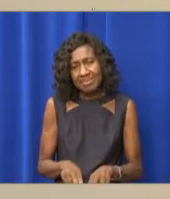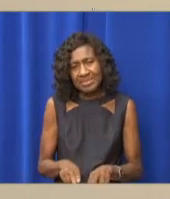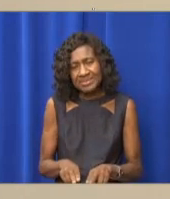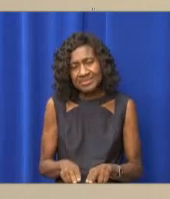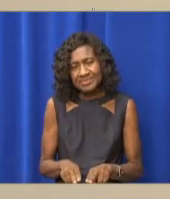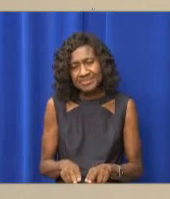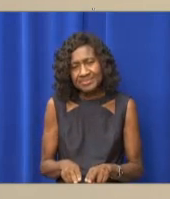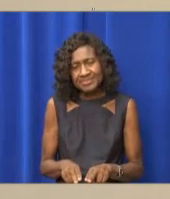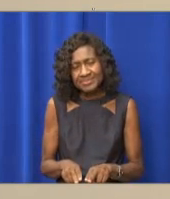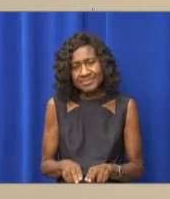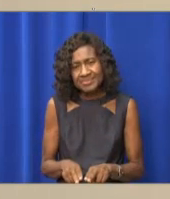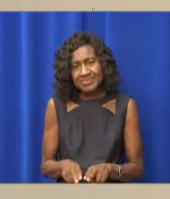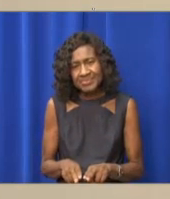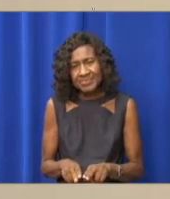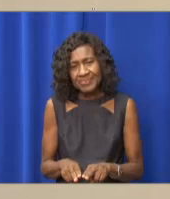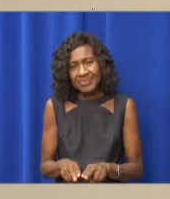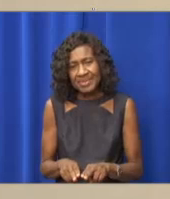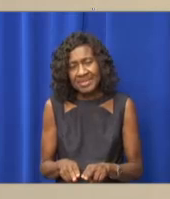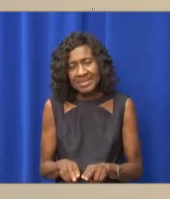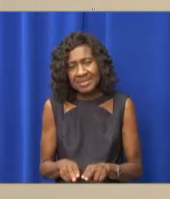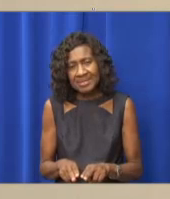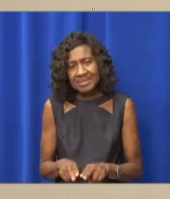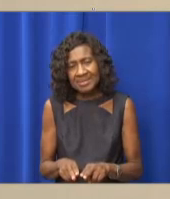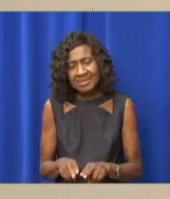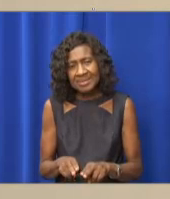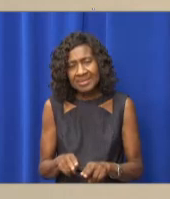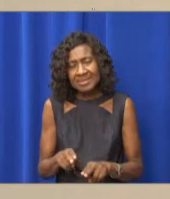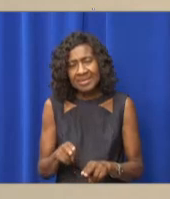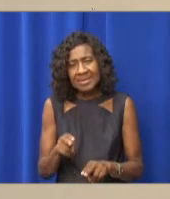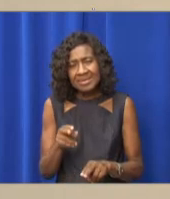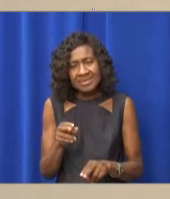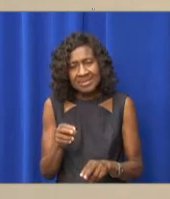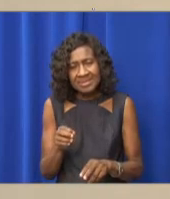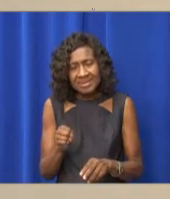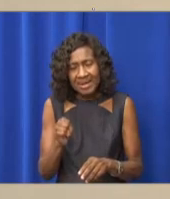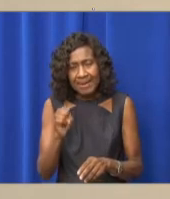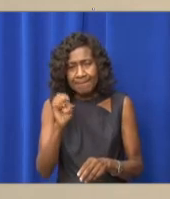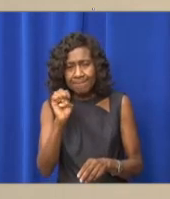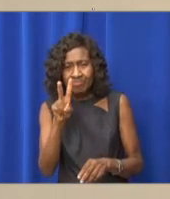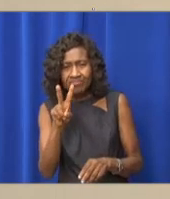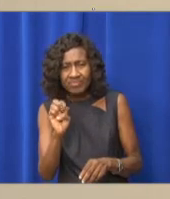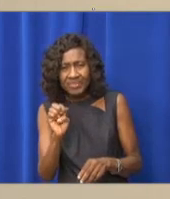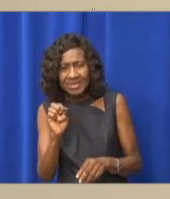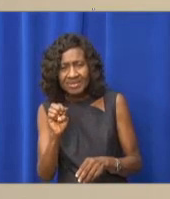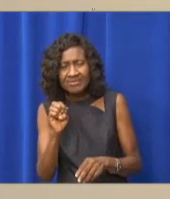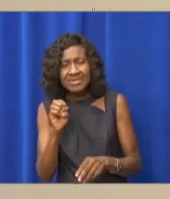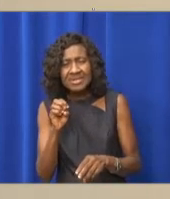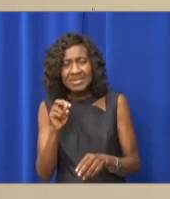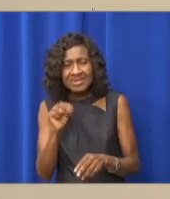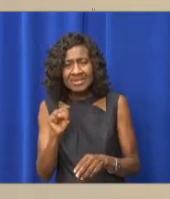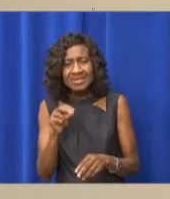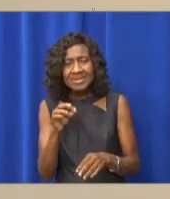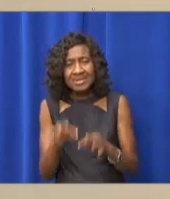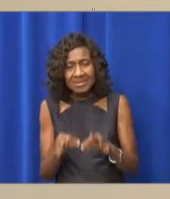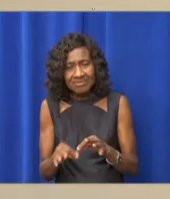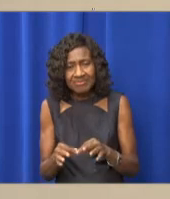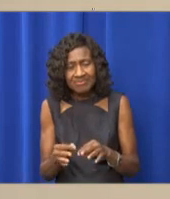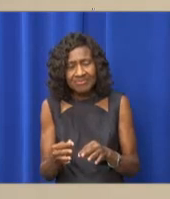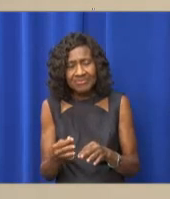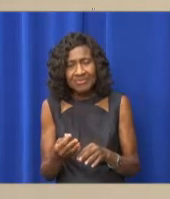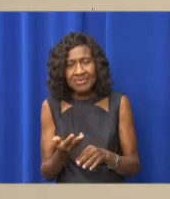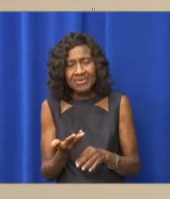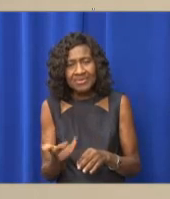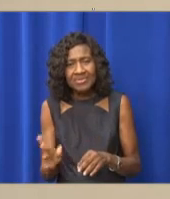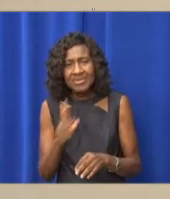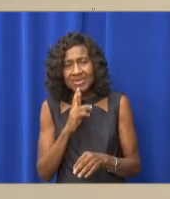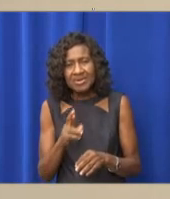there is a significant reduction in overall supply overseas, that they have the necessary contacts and abilities to ensure